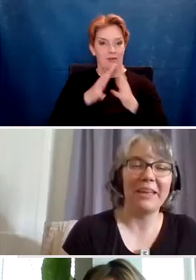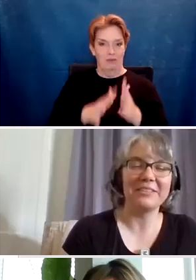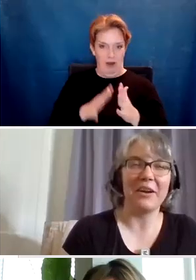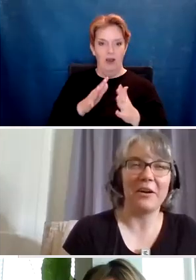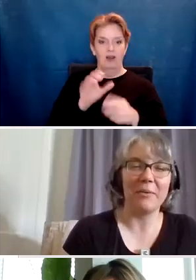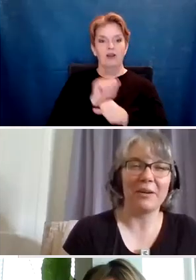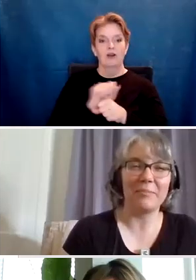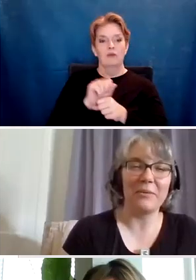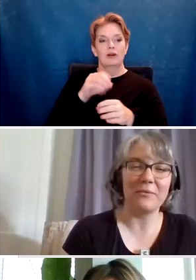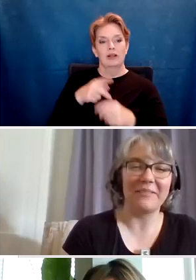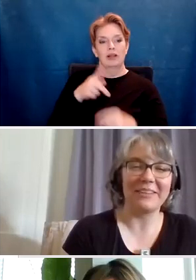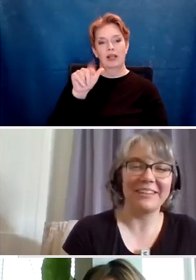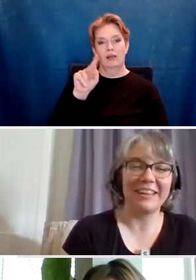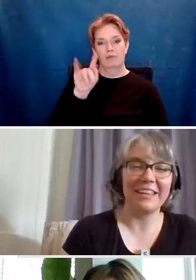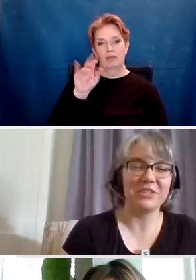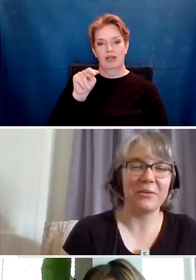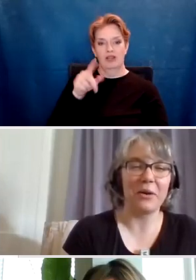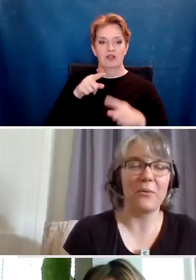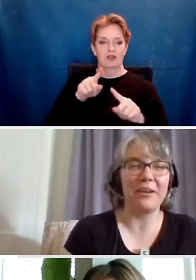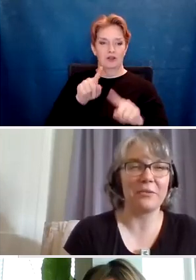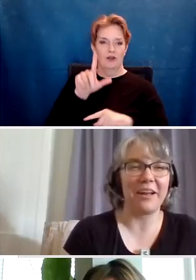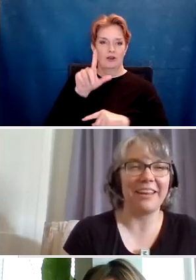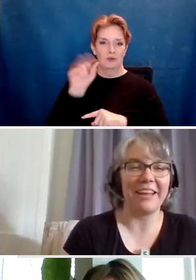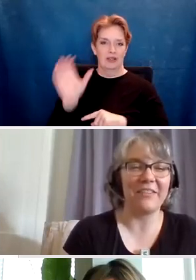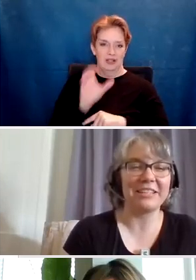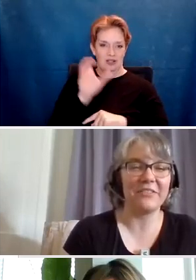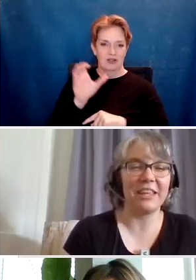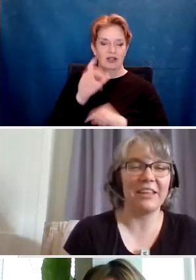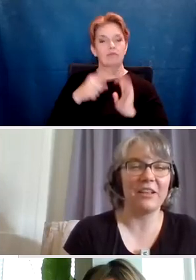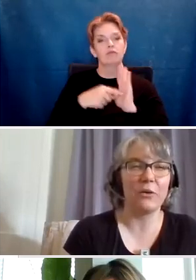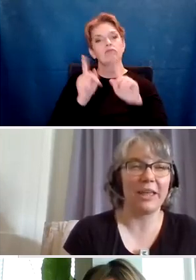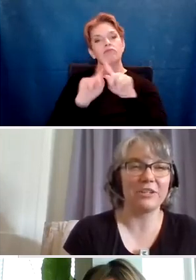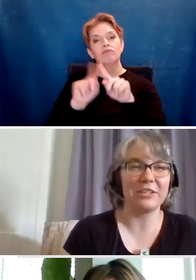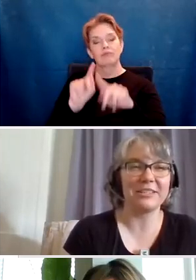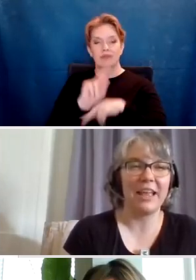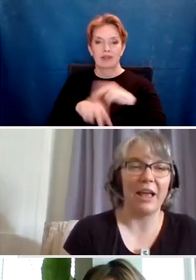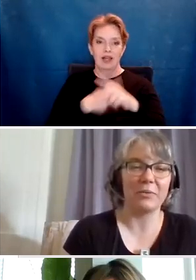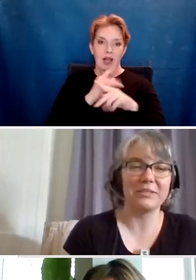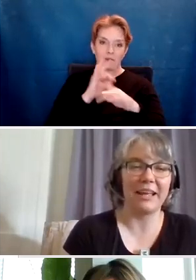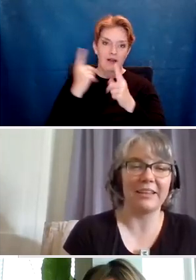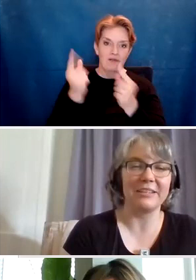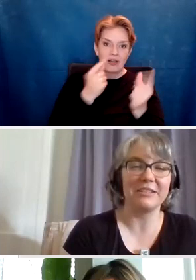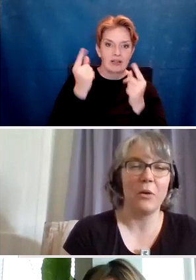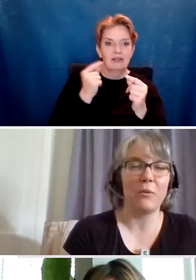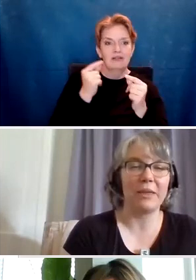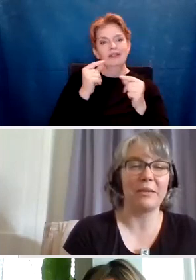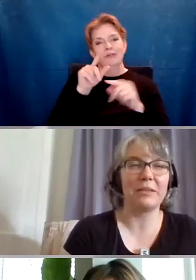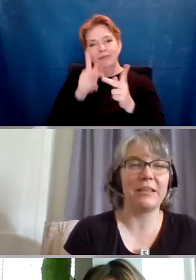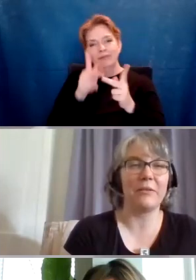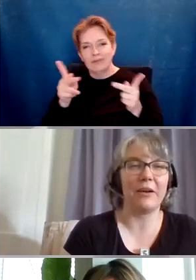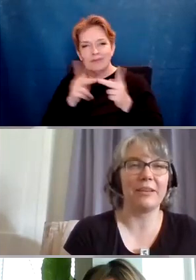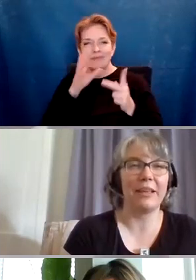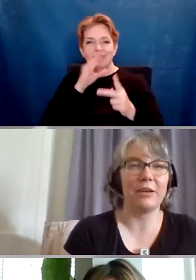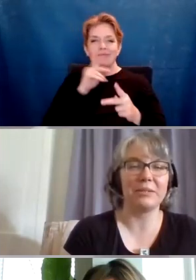The panels are remarkably well-rounded in showing a wide variety of activity, locations, and personalities while being